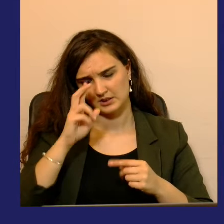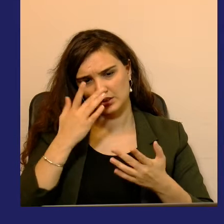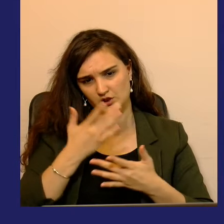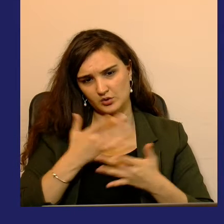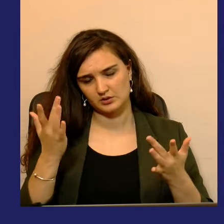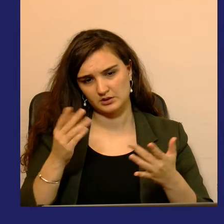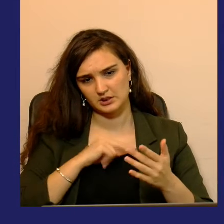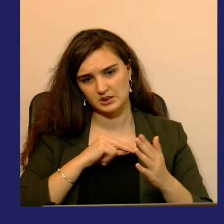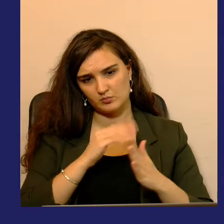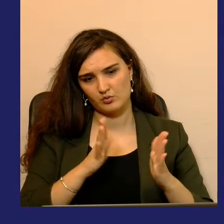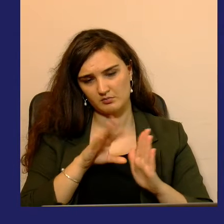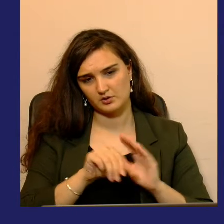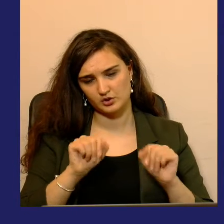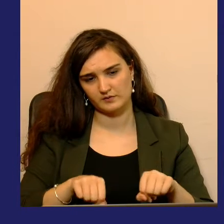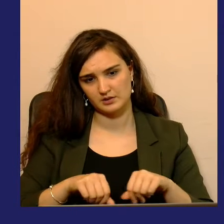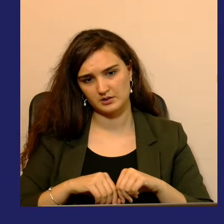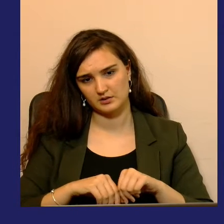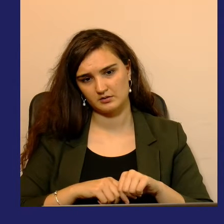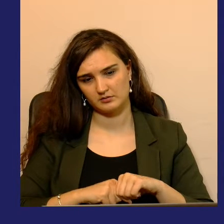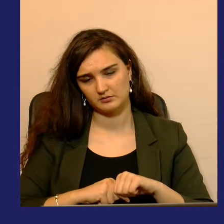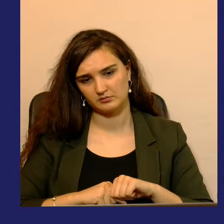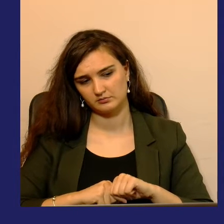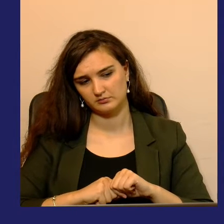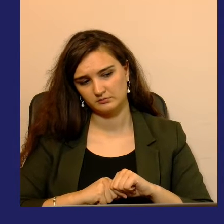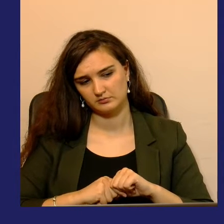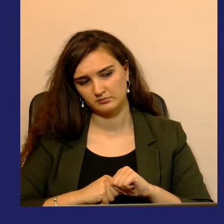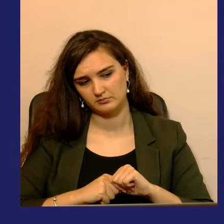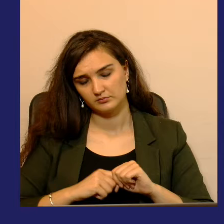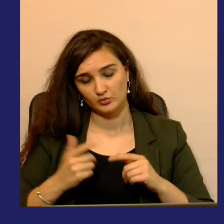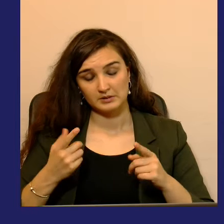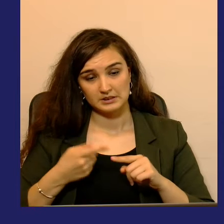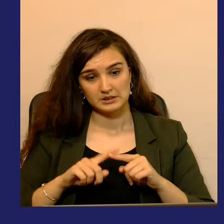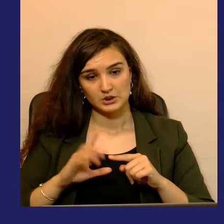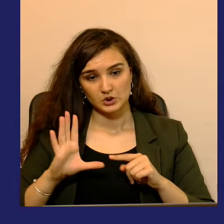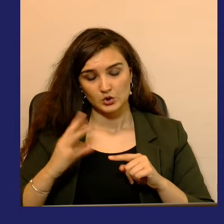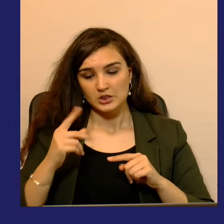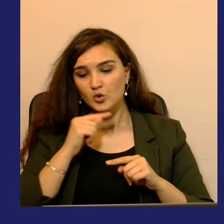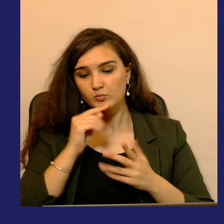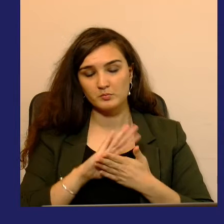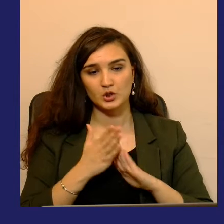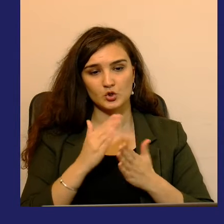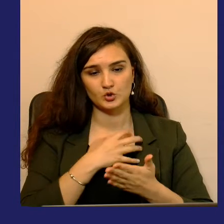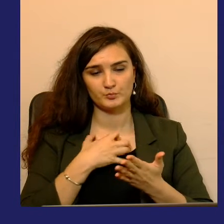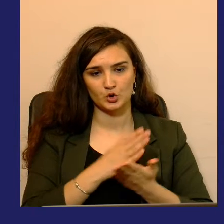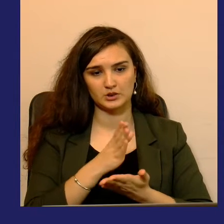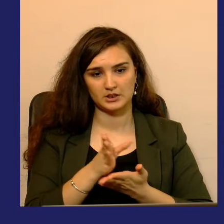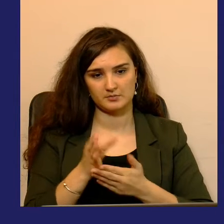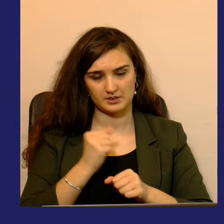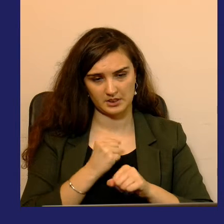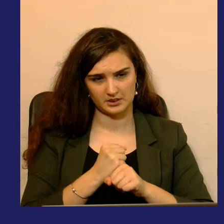implementing social and economic policy priorities, focus on garnering votes